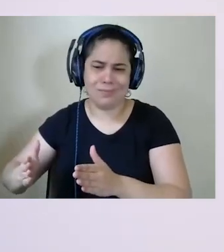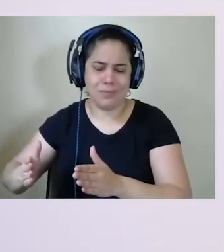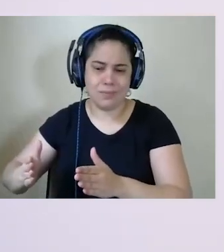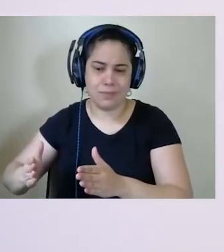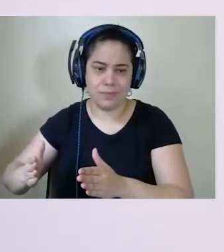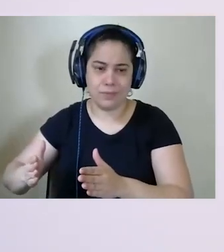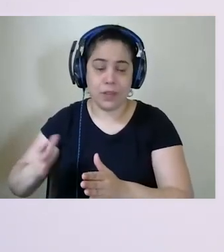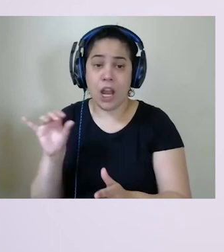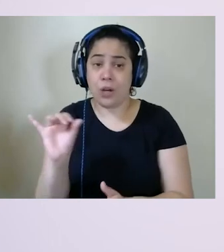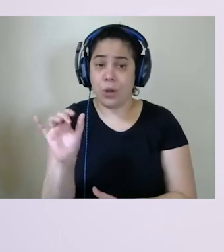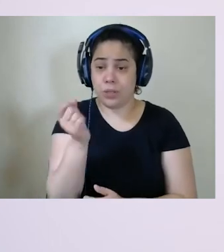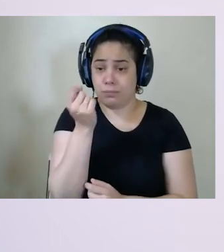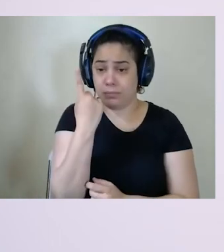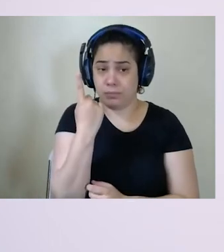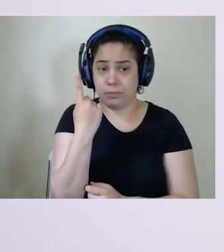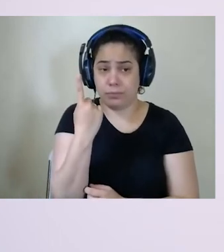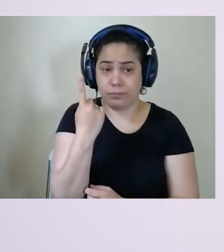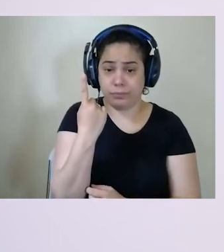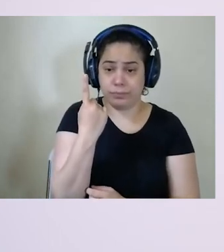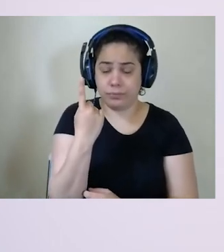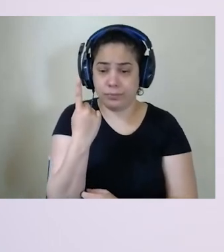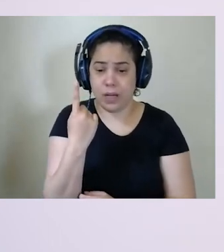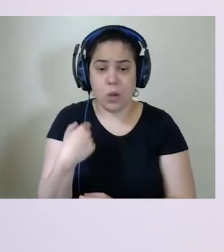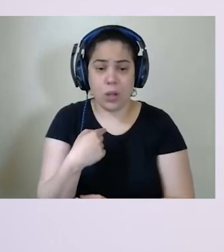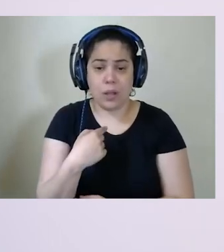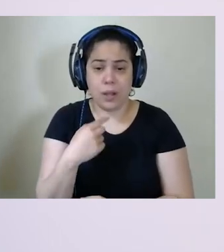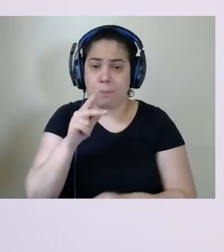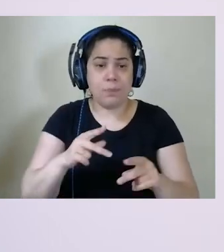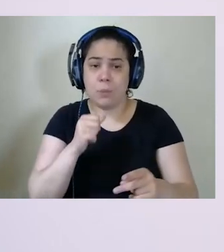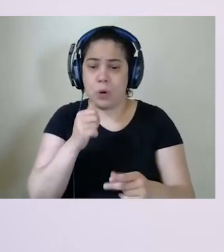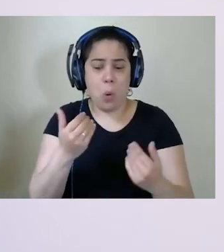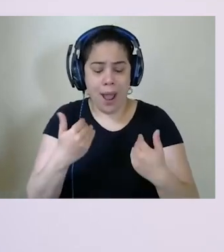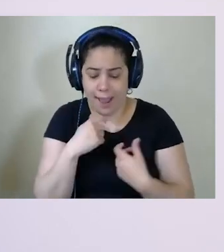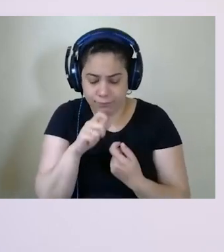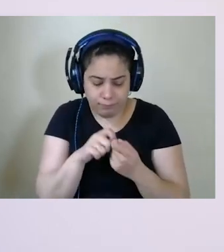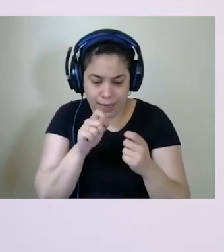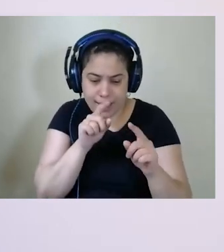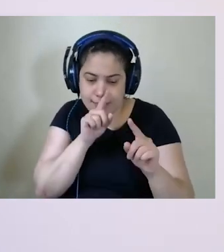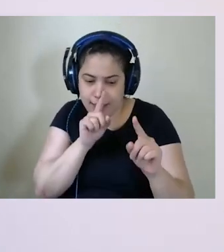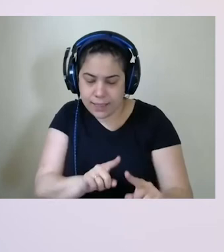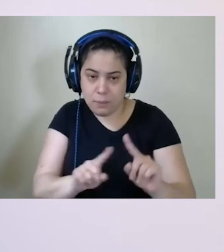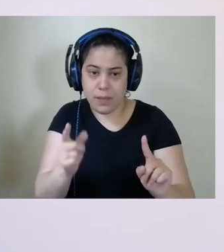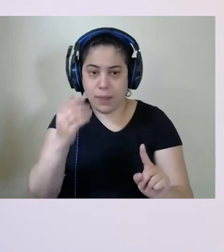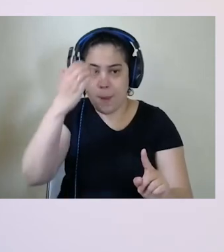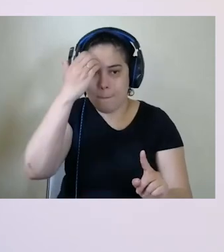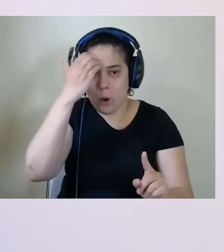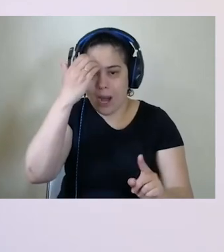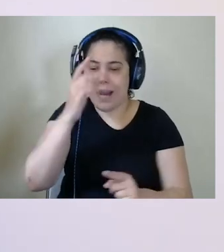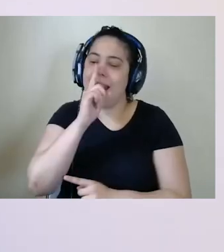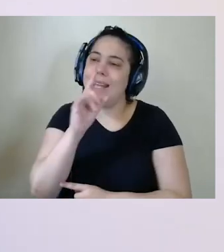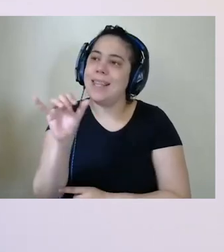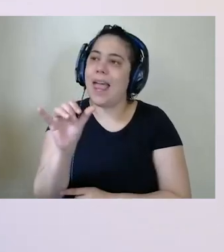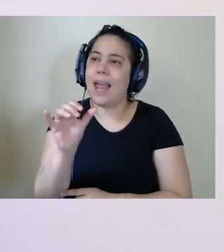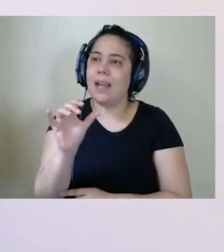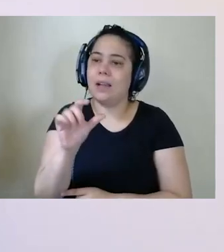this is a quantum universe, folks, and nobody's got the answer to this, but the brain is a quantum universe. So we've